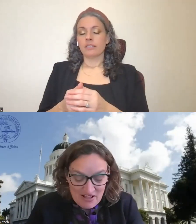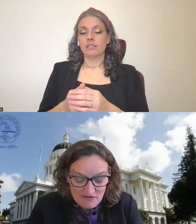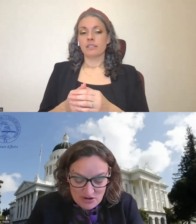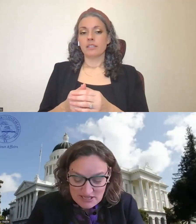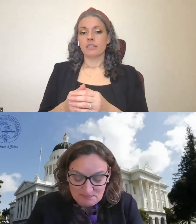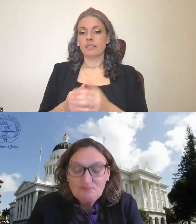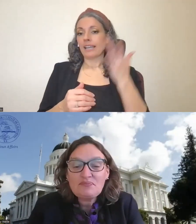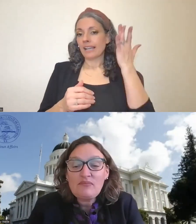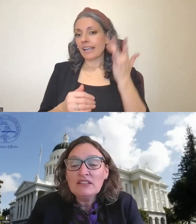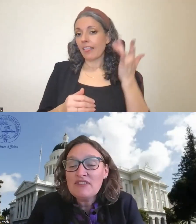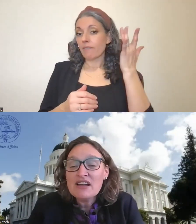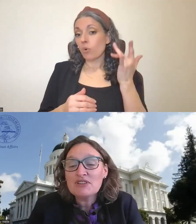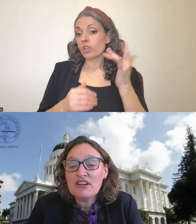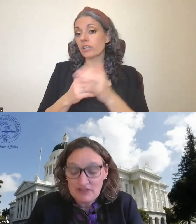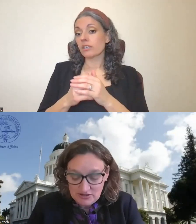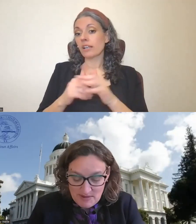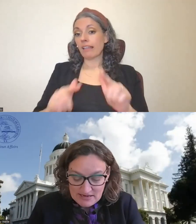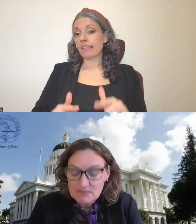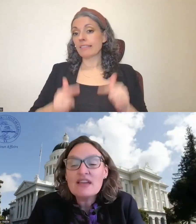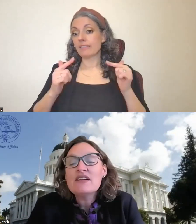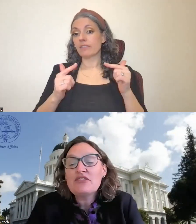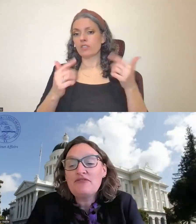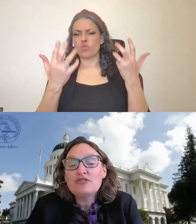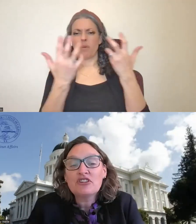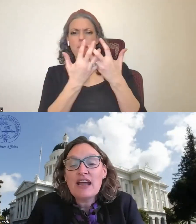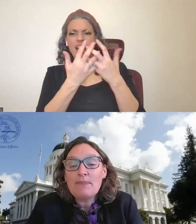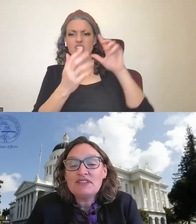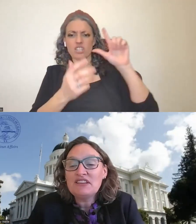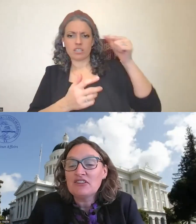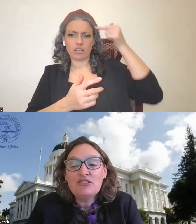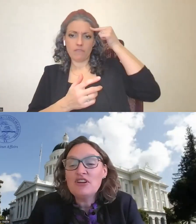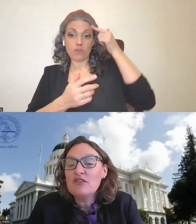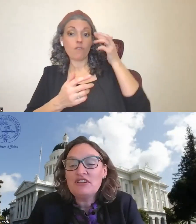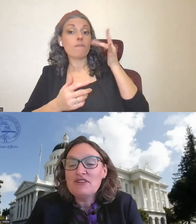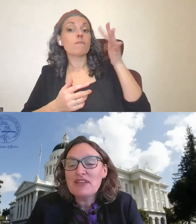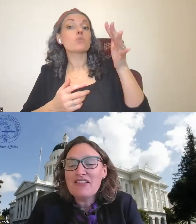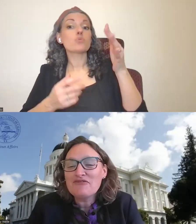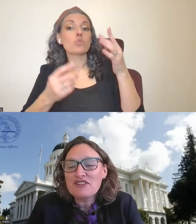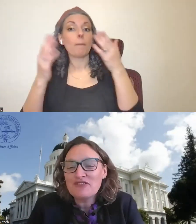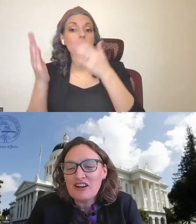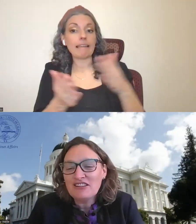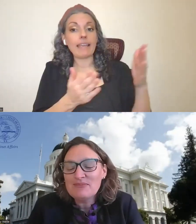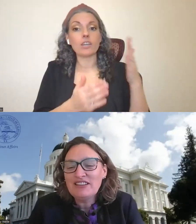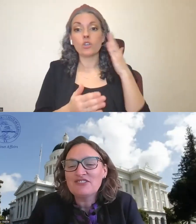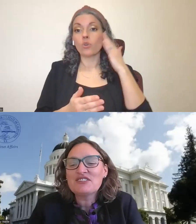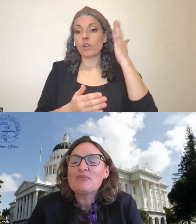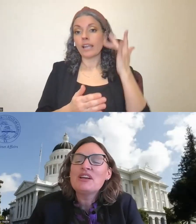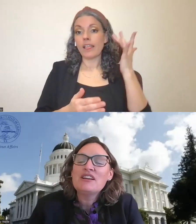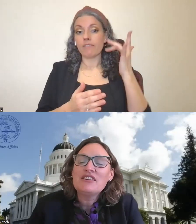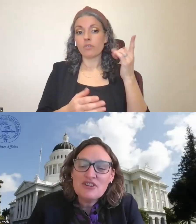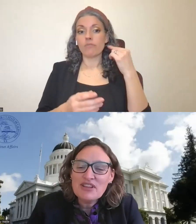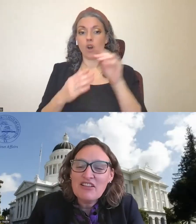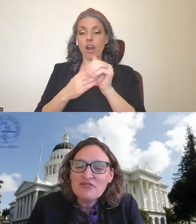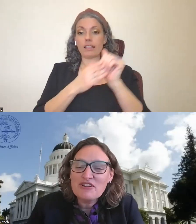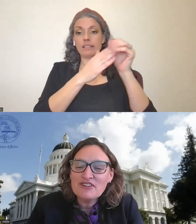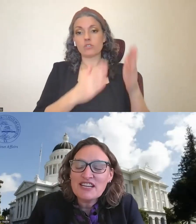is California living up to the governor's maxim that the future happens here. You know California for our climate leadership.